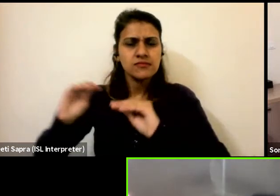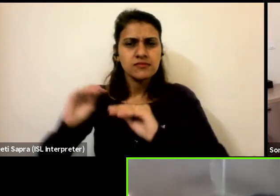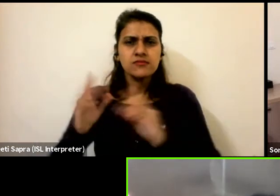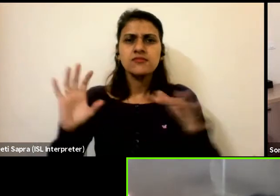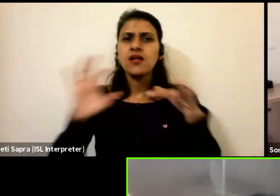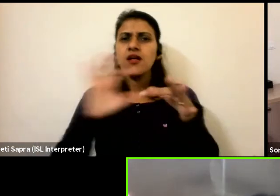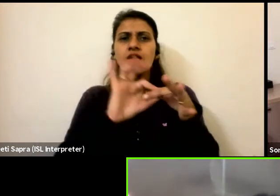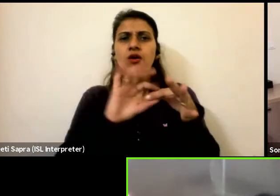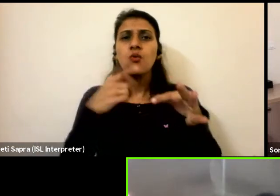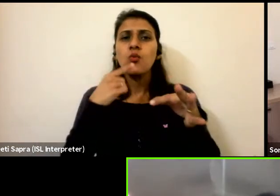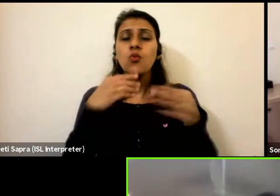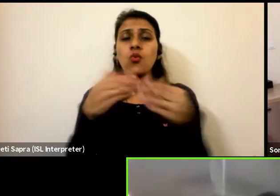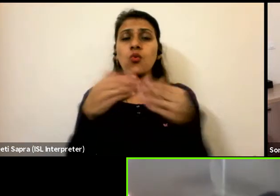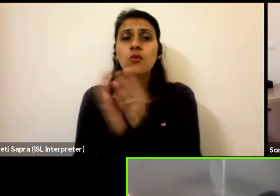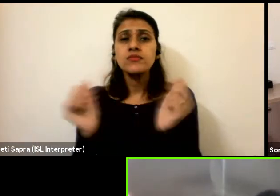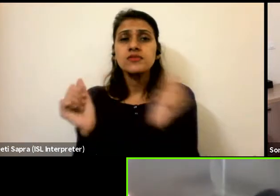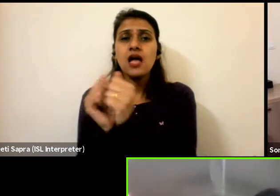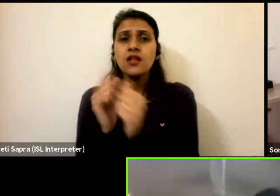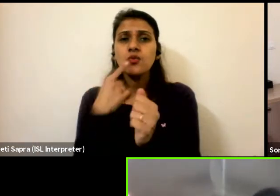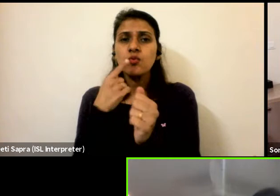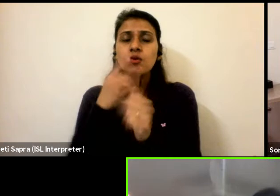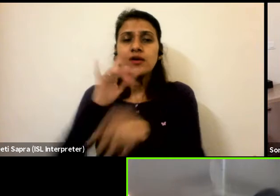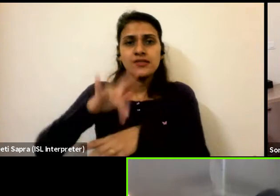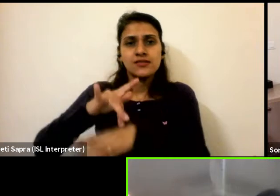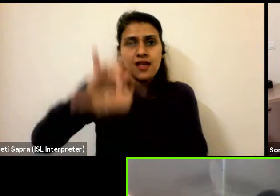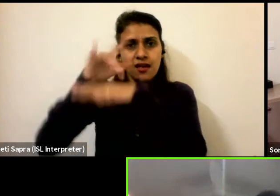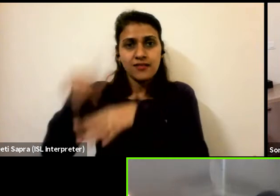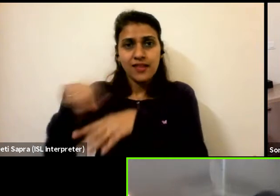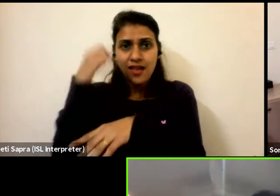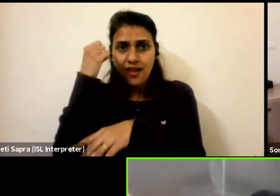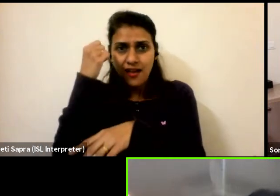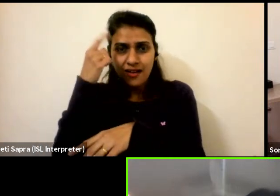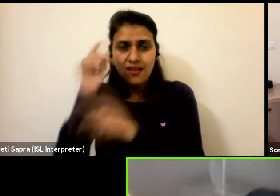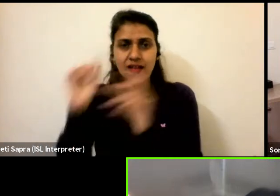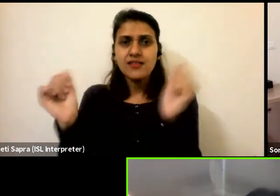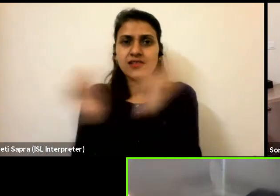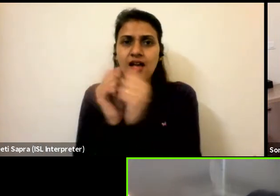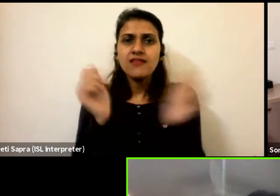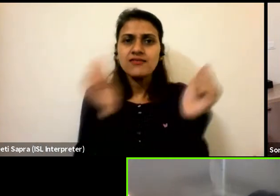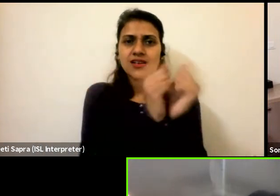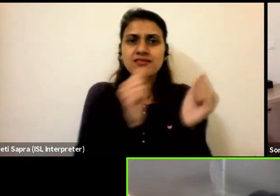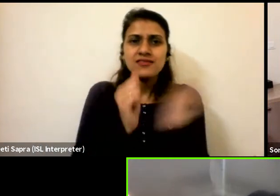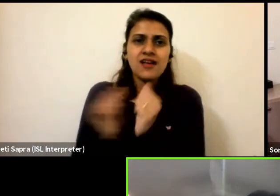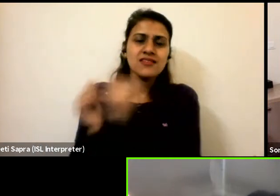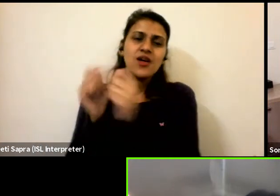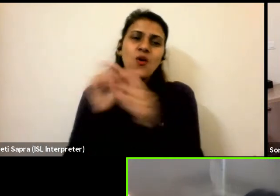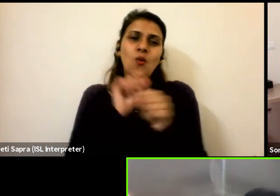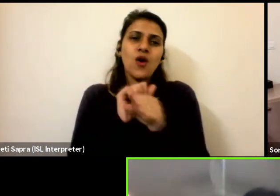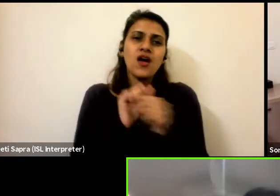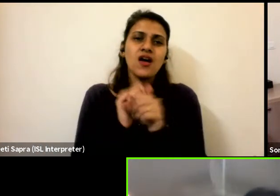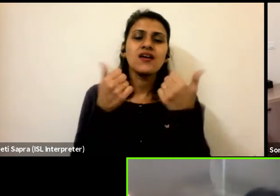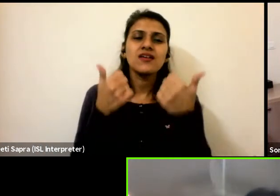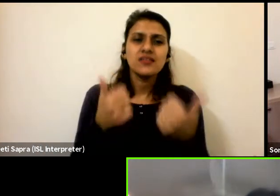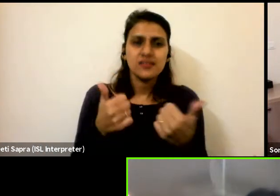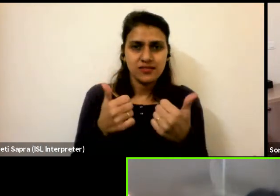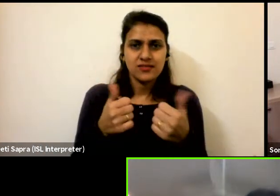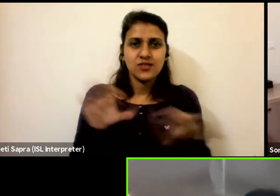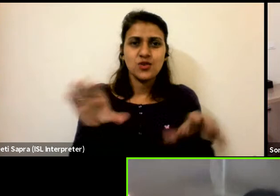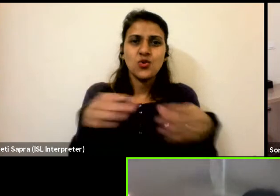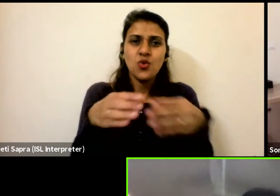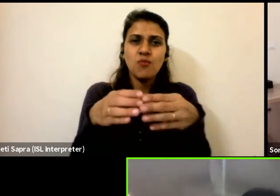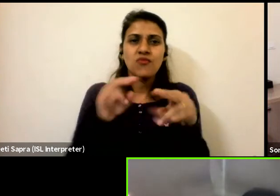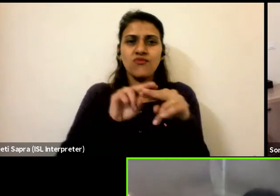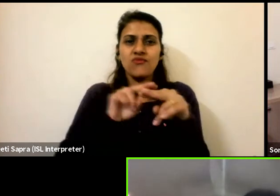so that the group had the sensitivity to understand how they could help this person to become